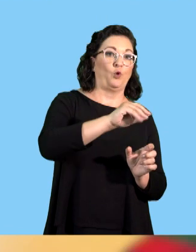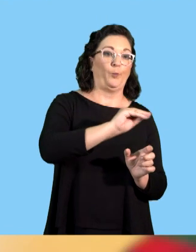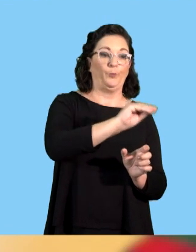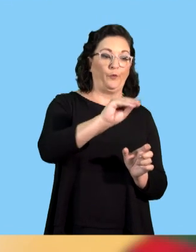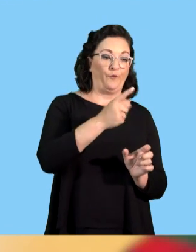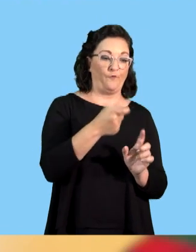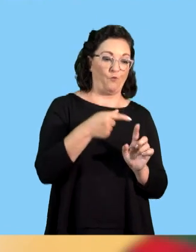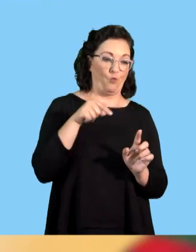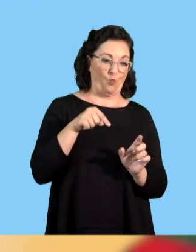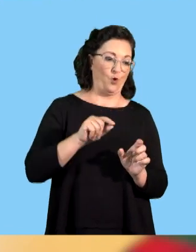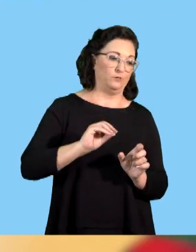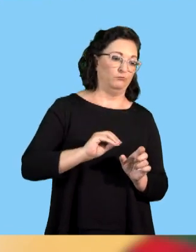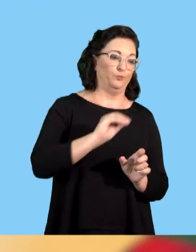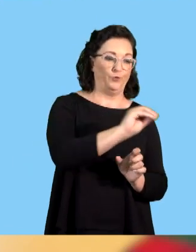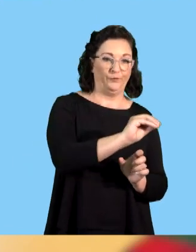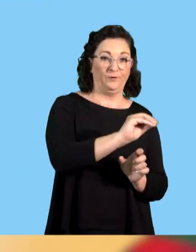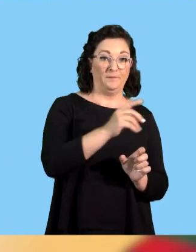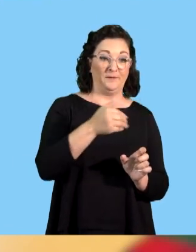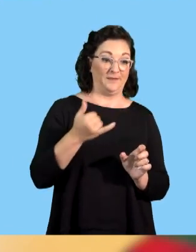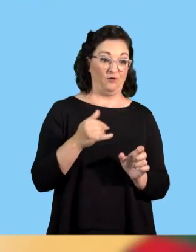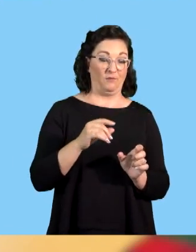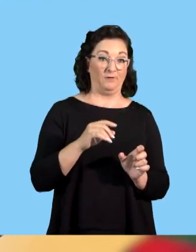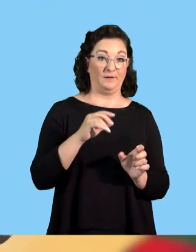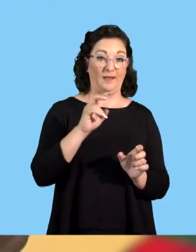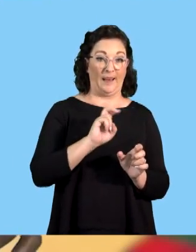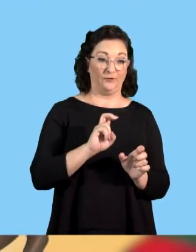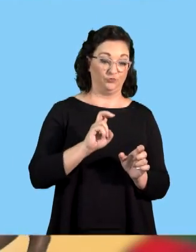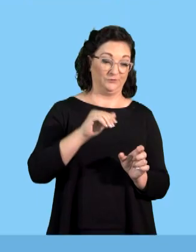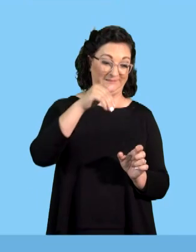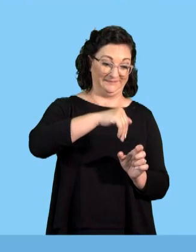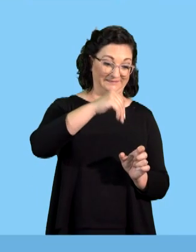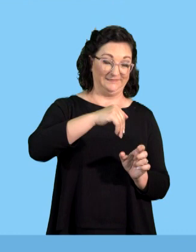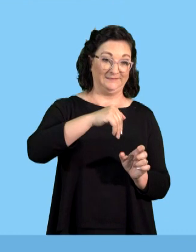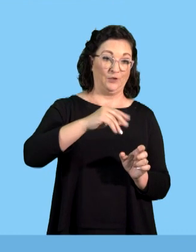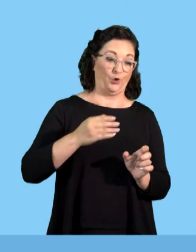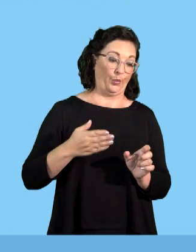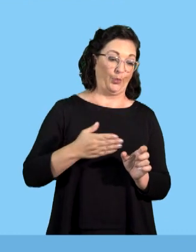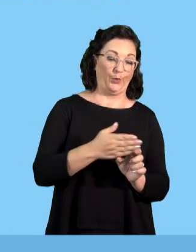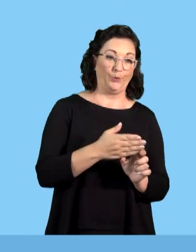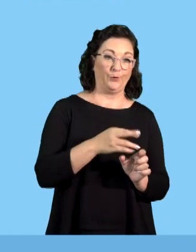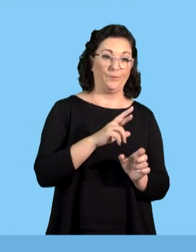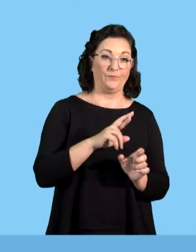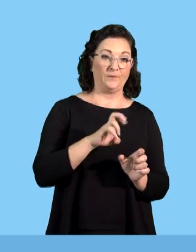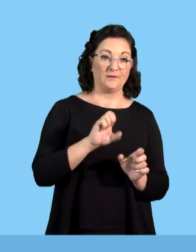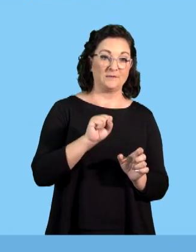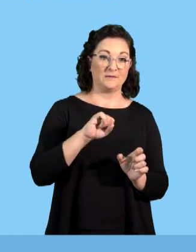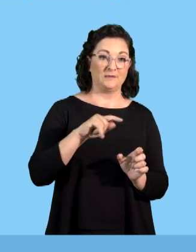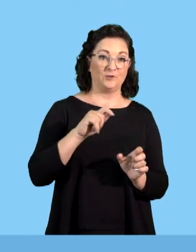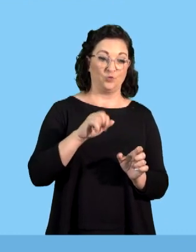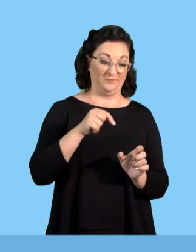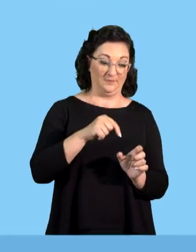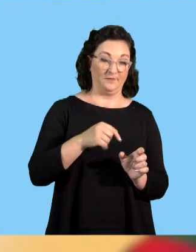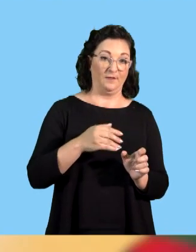one direction from one terminal to the other terminal. So now as those electrons are going to pass through a resistor, they're going to encounter